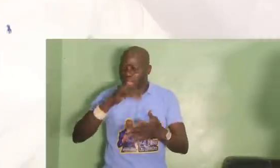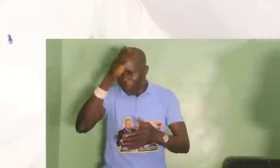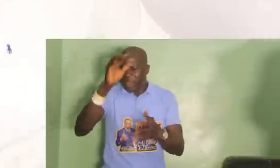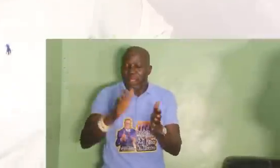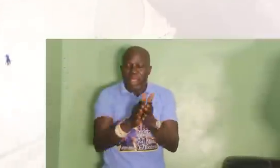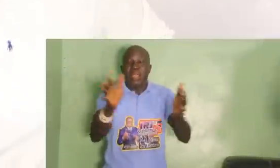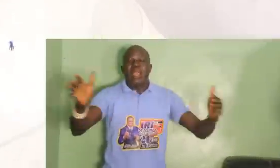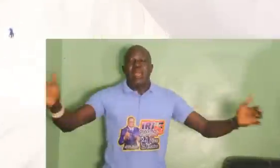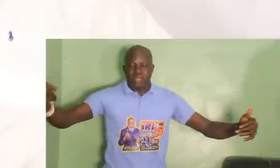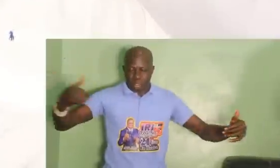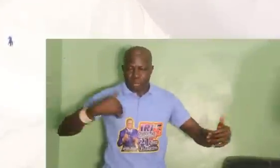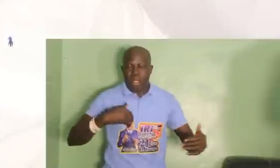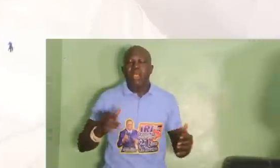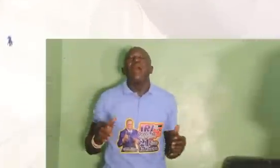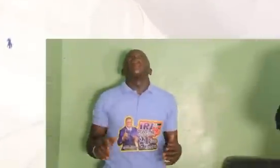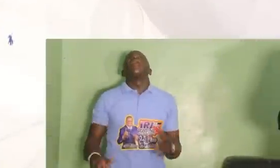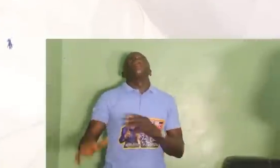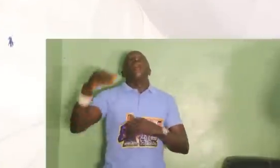Jesus.